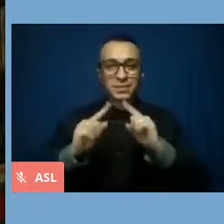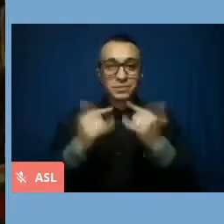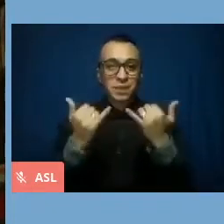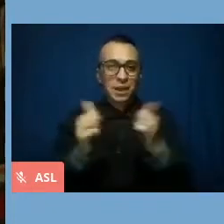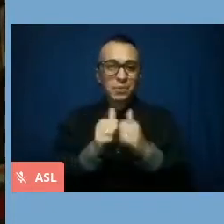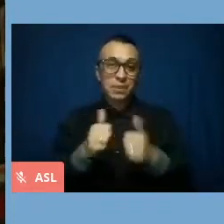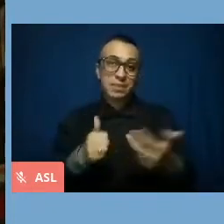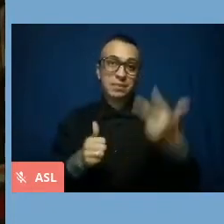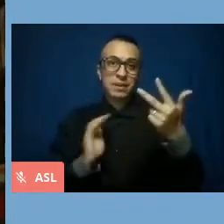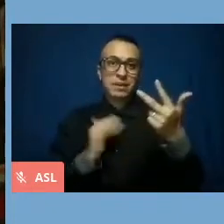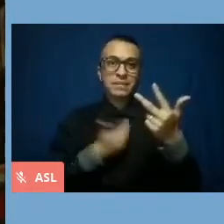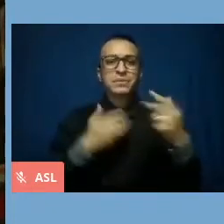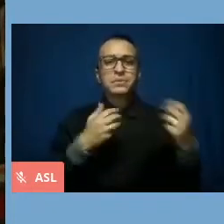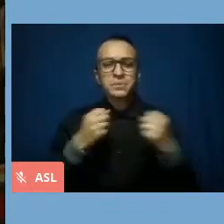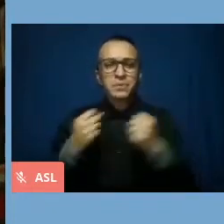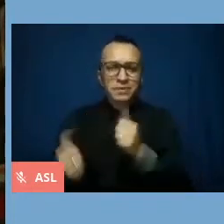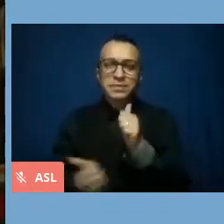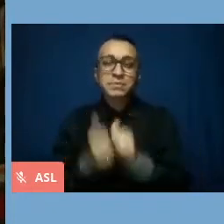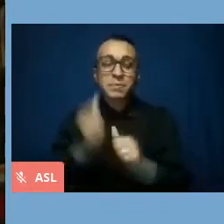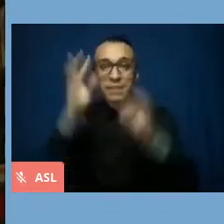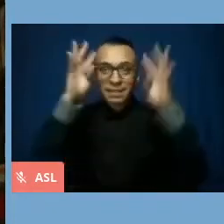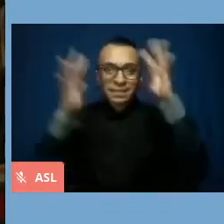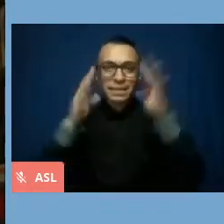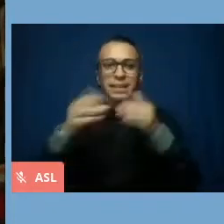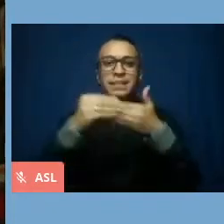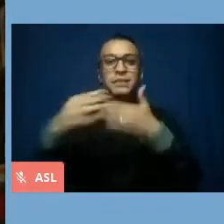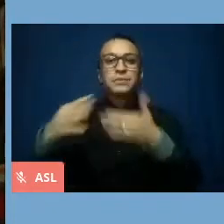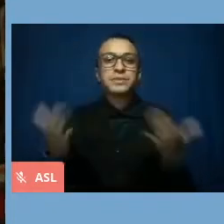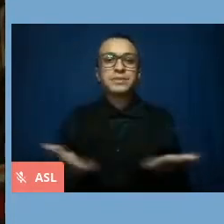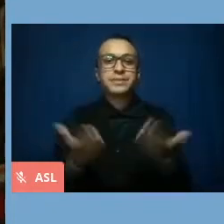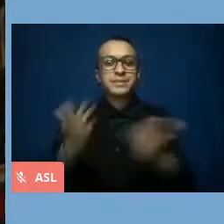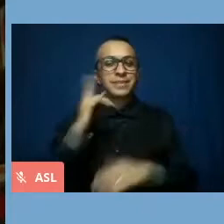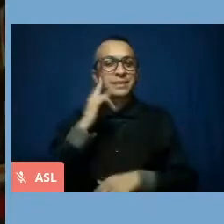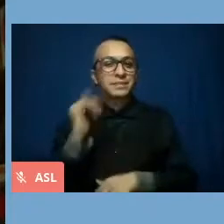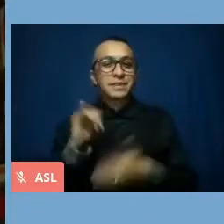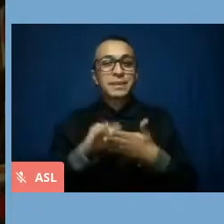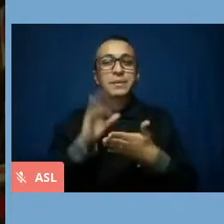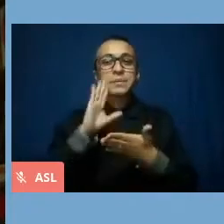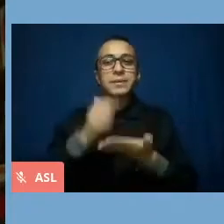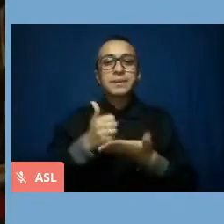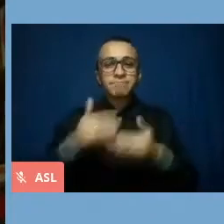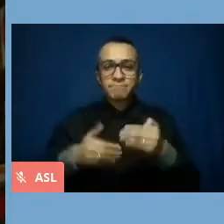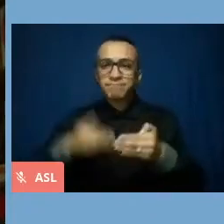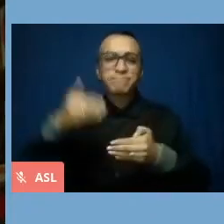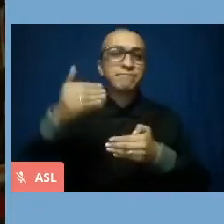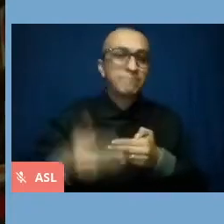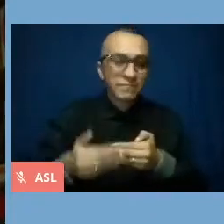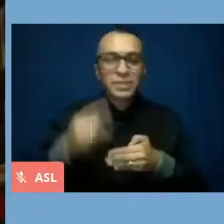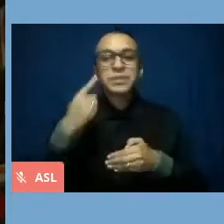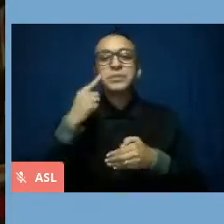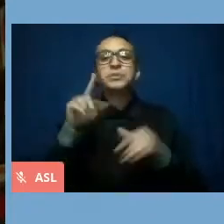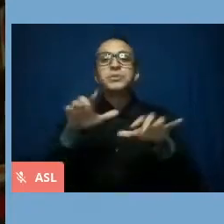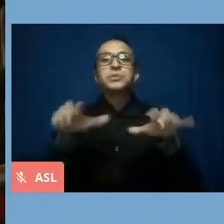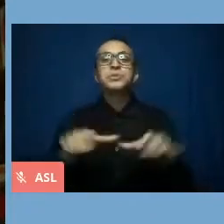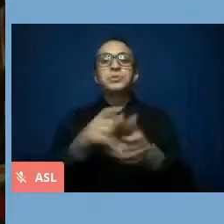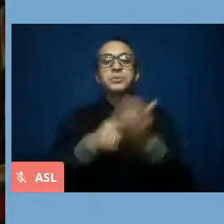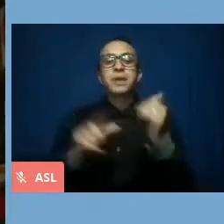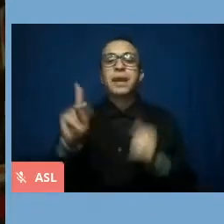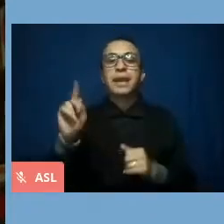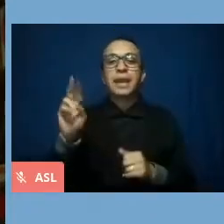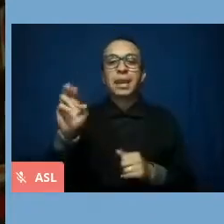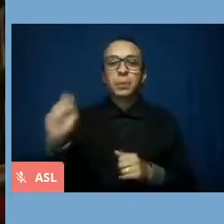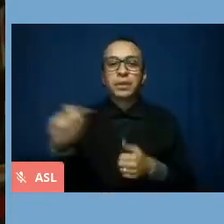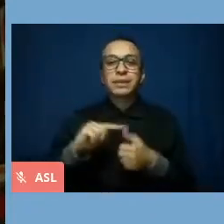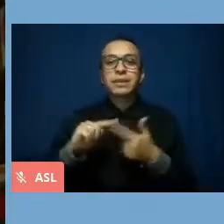most collaborative and creative leaders in California who will take us to the next step to do what Karen and Gwen